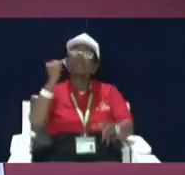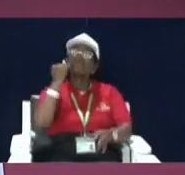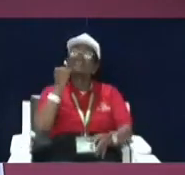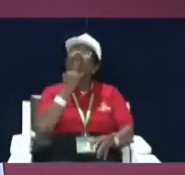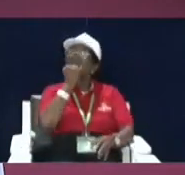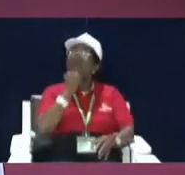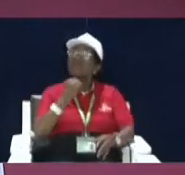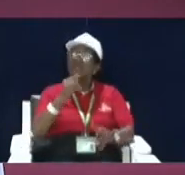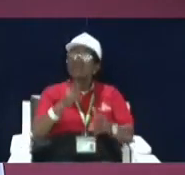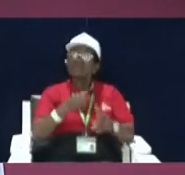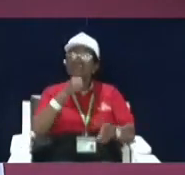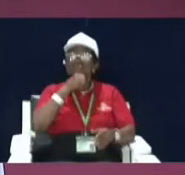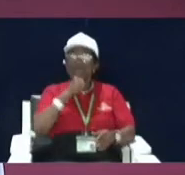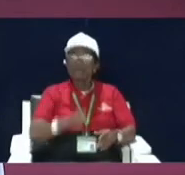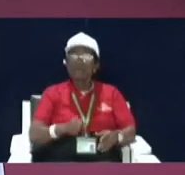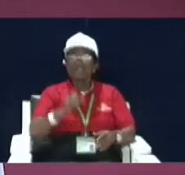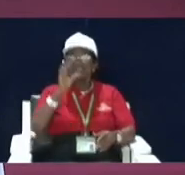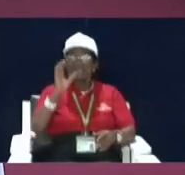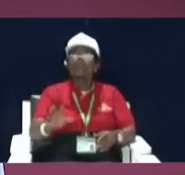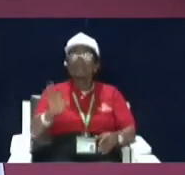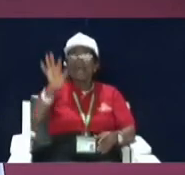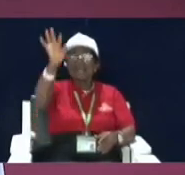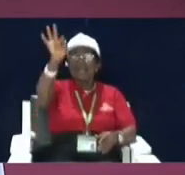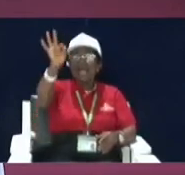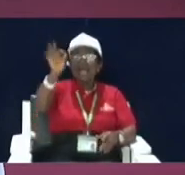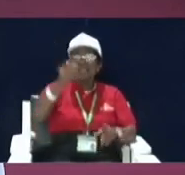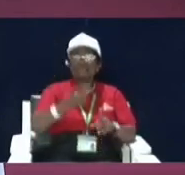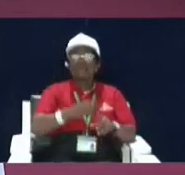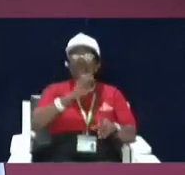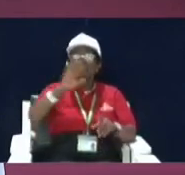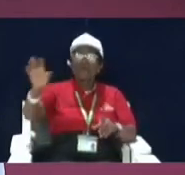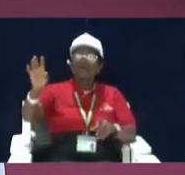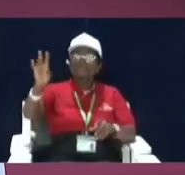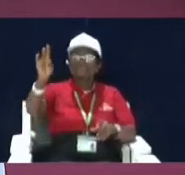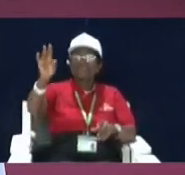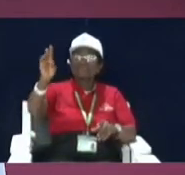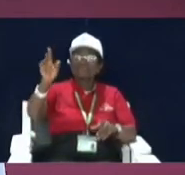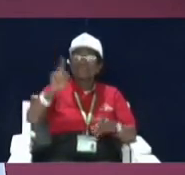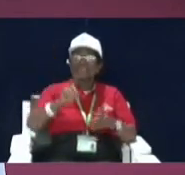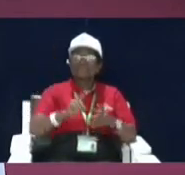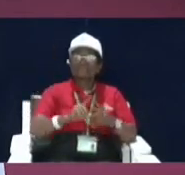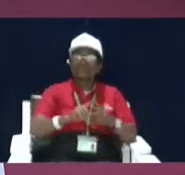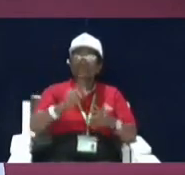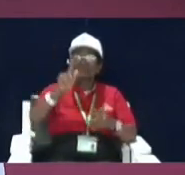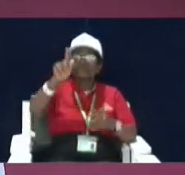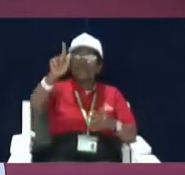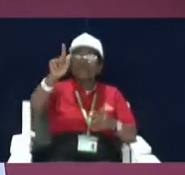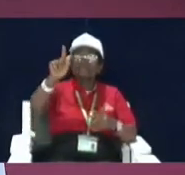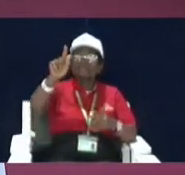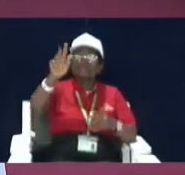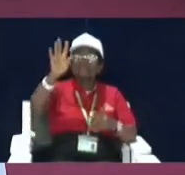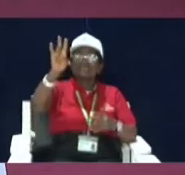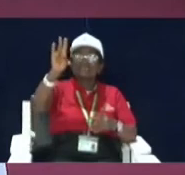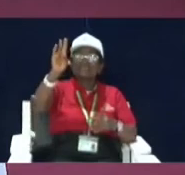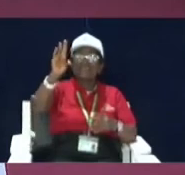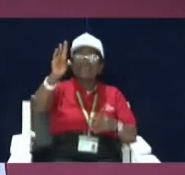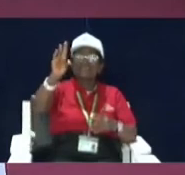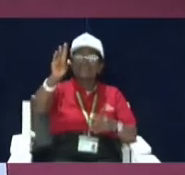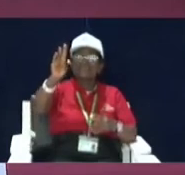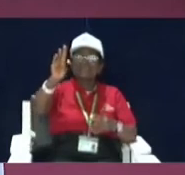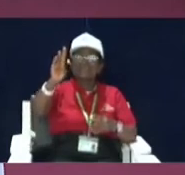chapter 9, from verse 17 to 27. 1 Samuel 9, 17 to